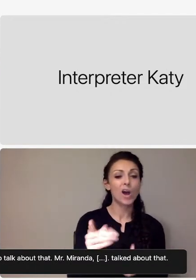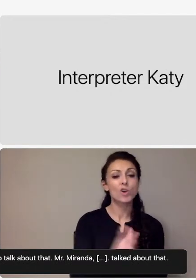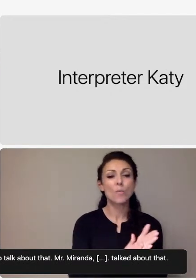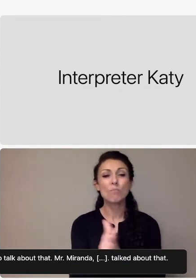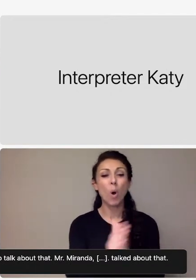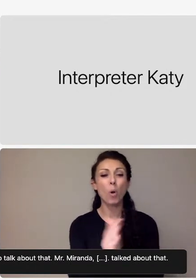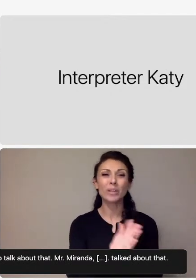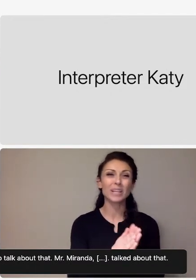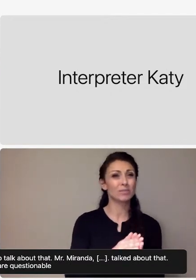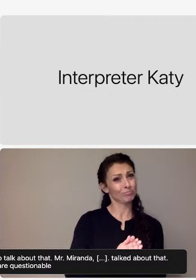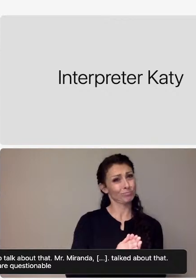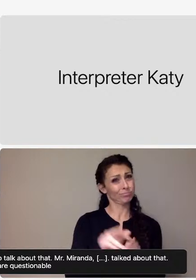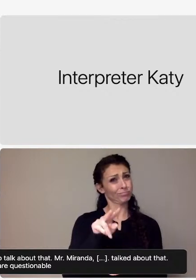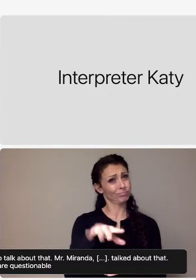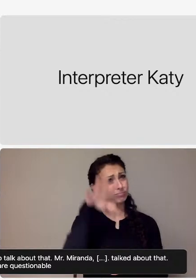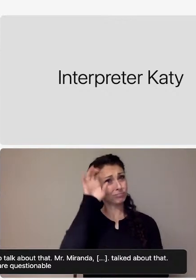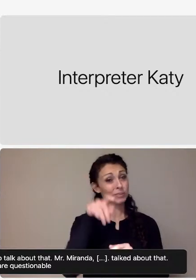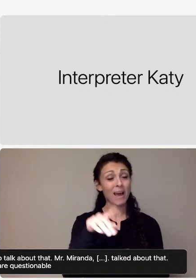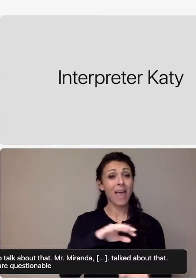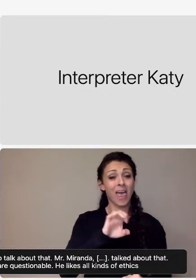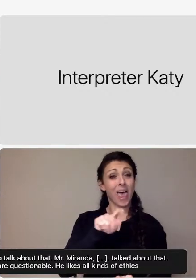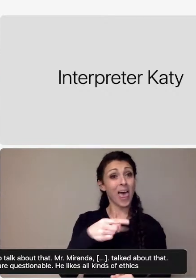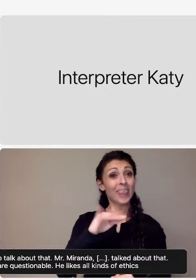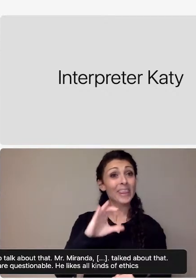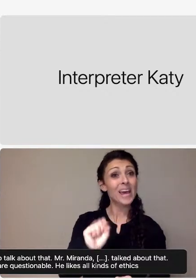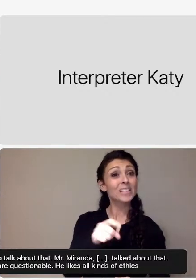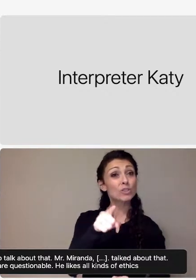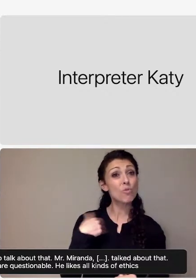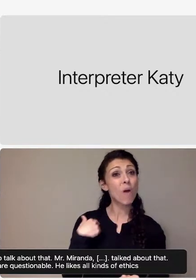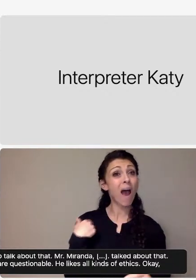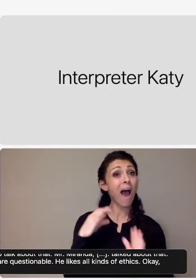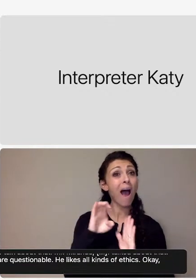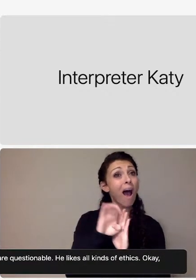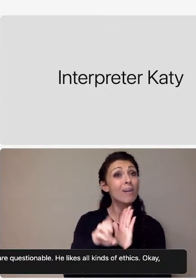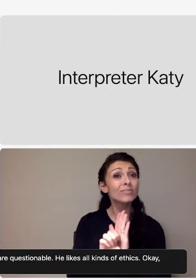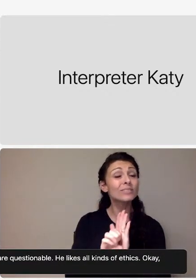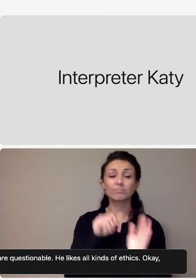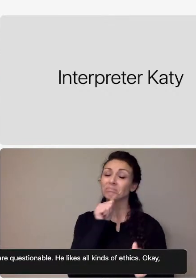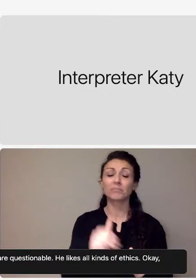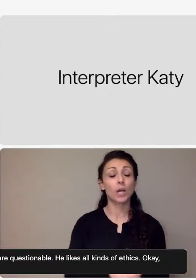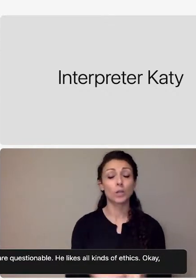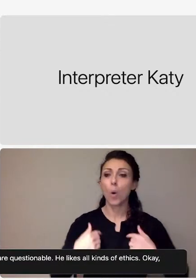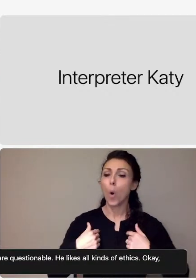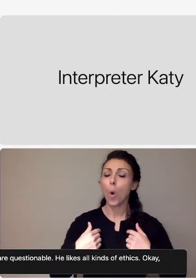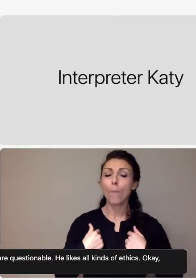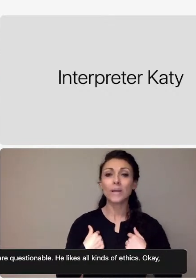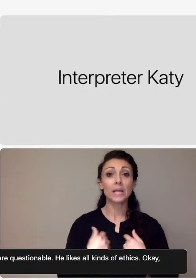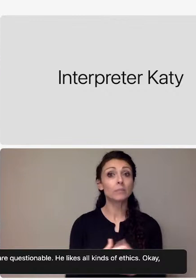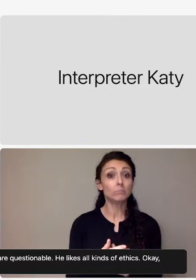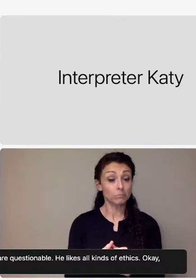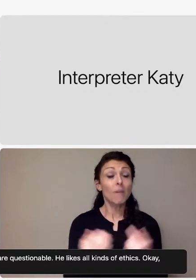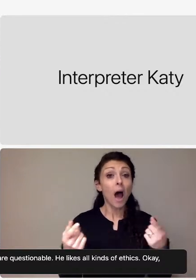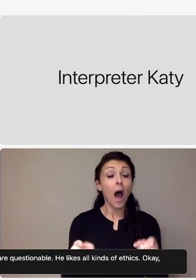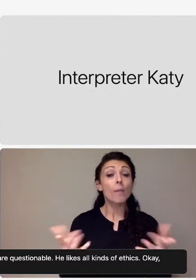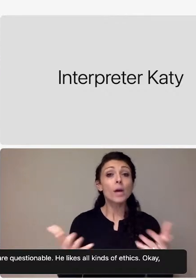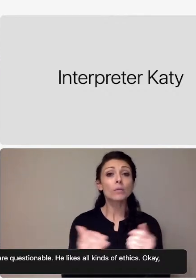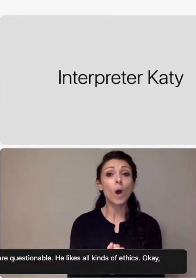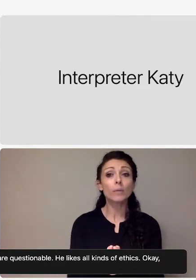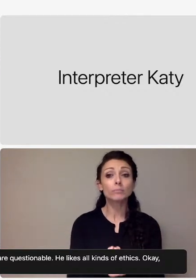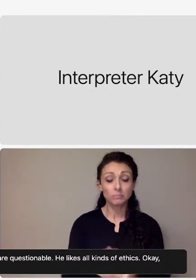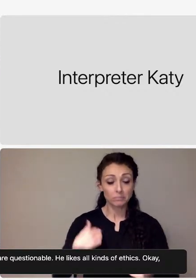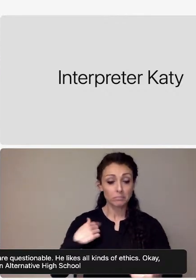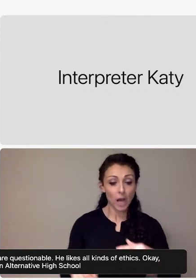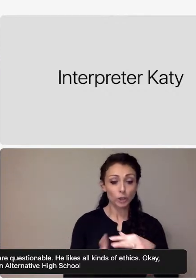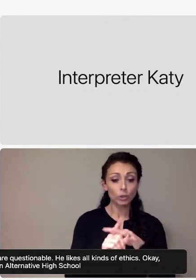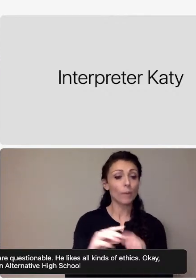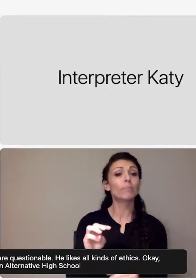questionable he lacks all kind of ethics okay let's go forward i guess you guys know that already i was assaulted at washington alternative high school my first or